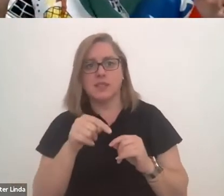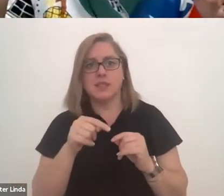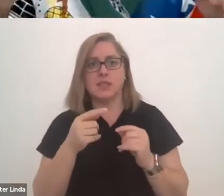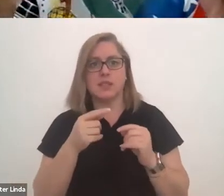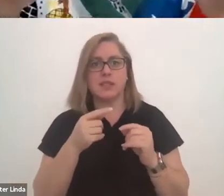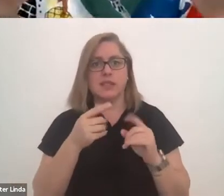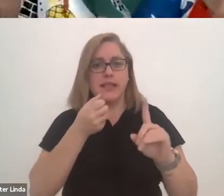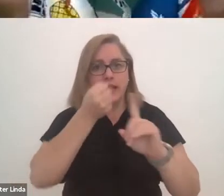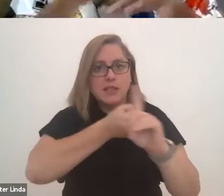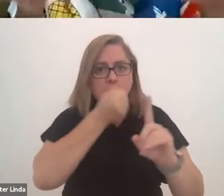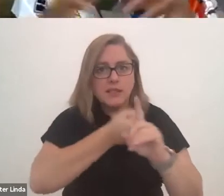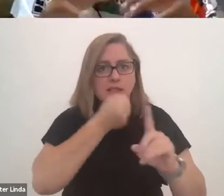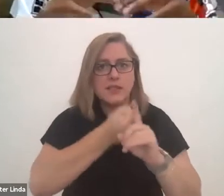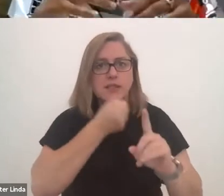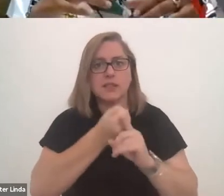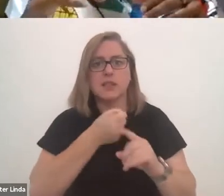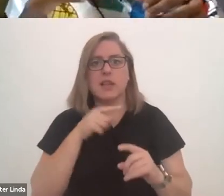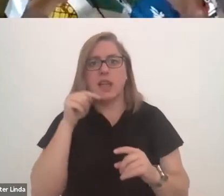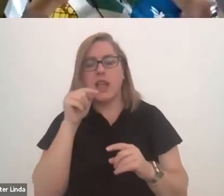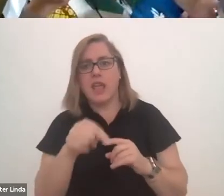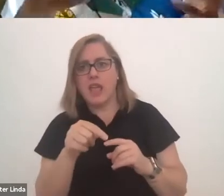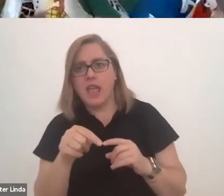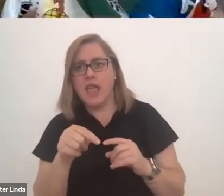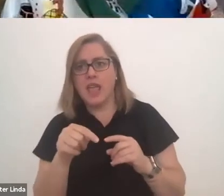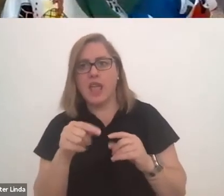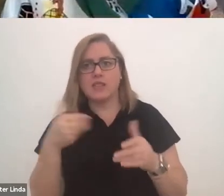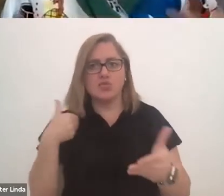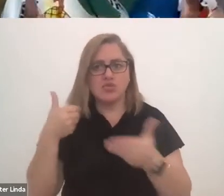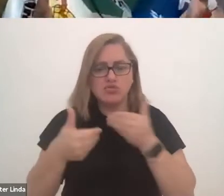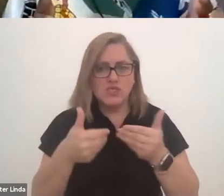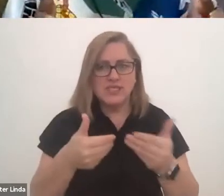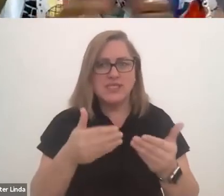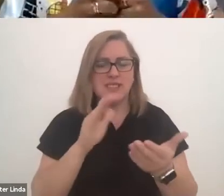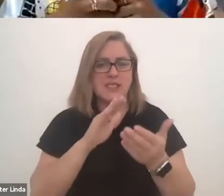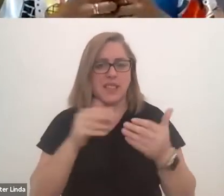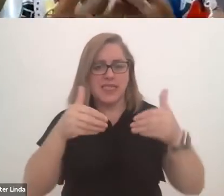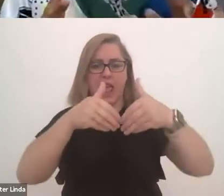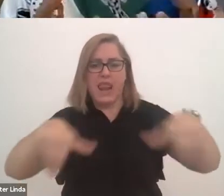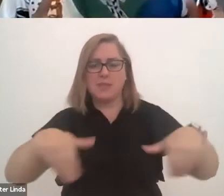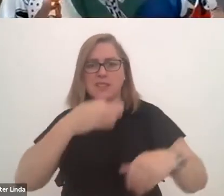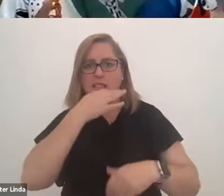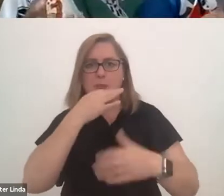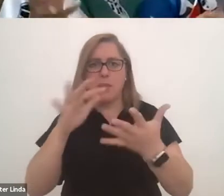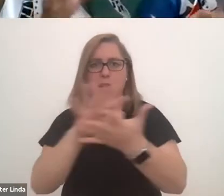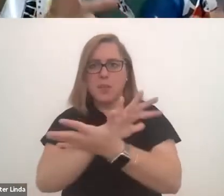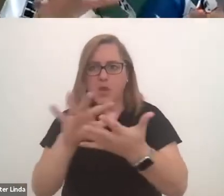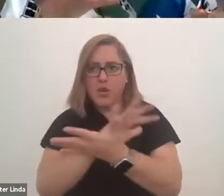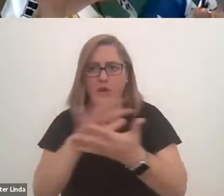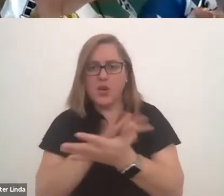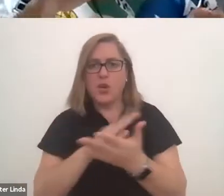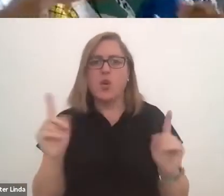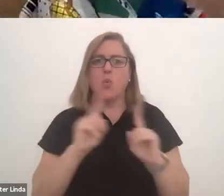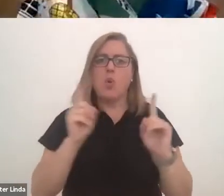of activism are blurring. So my question for you both is, what does activism look